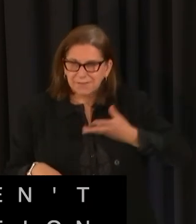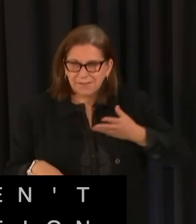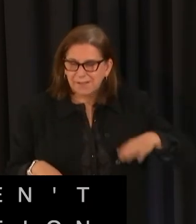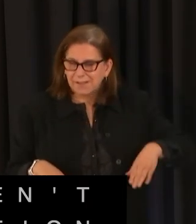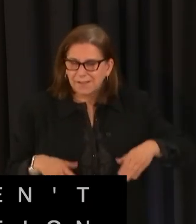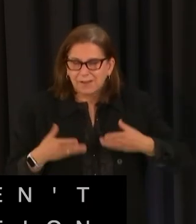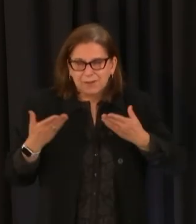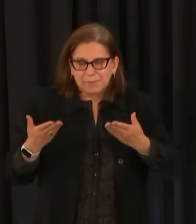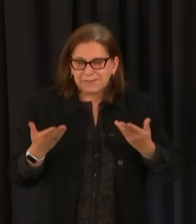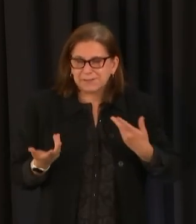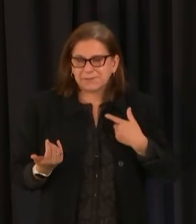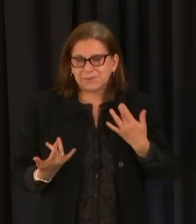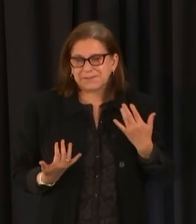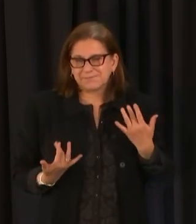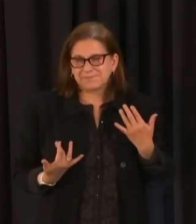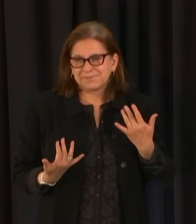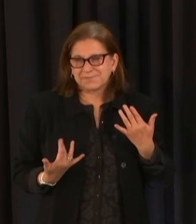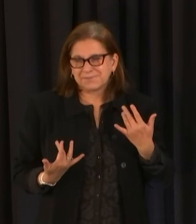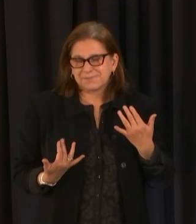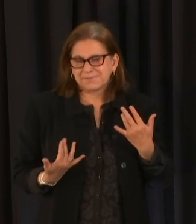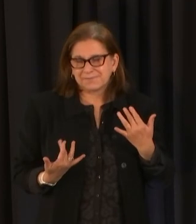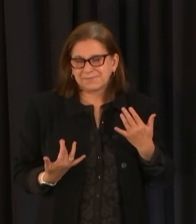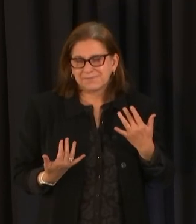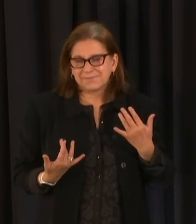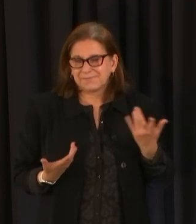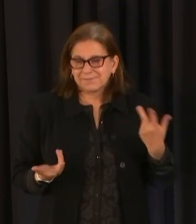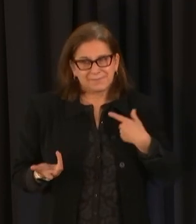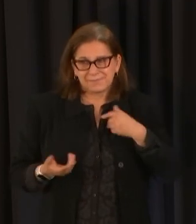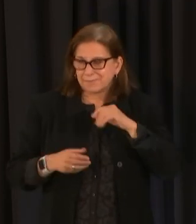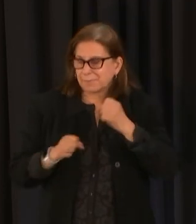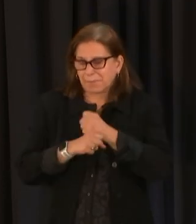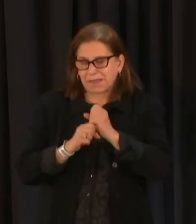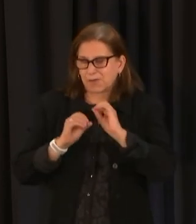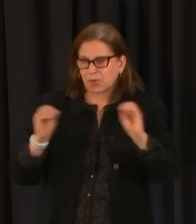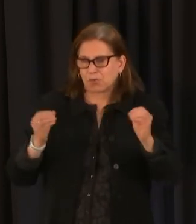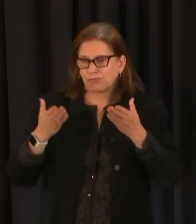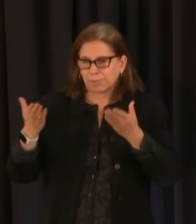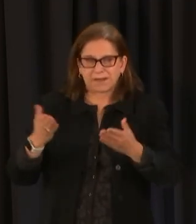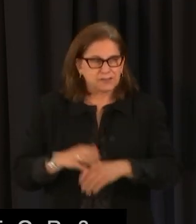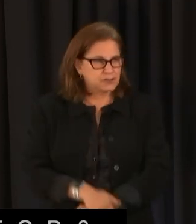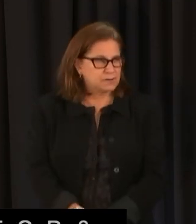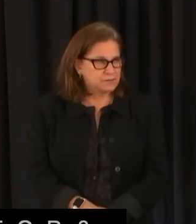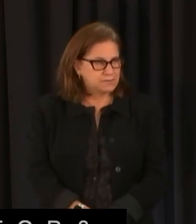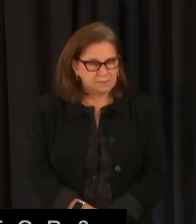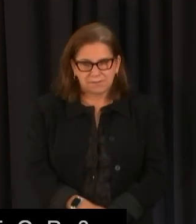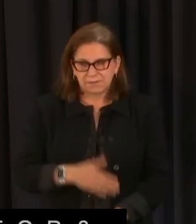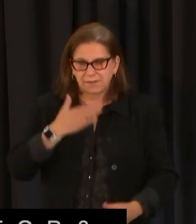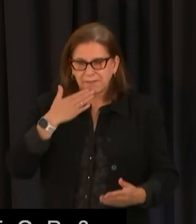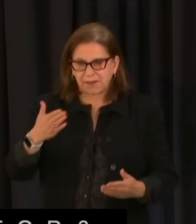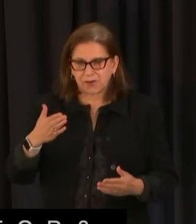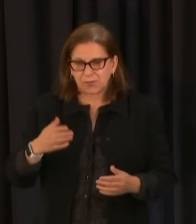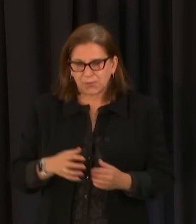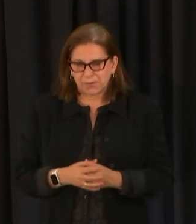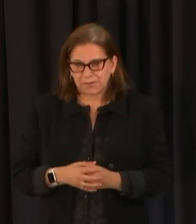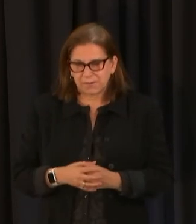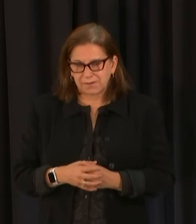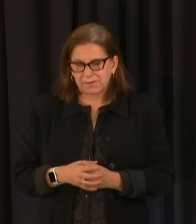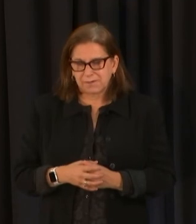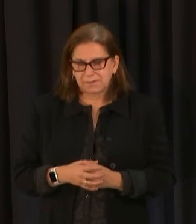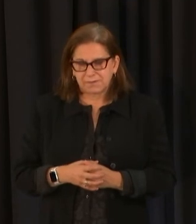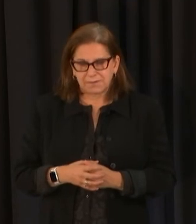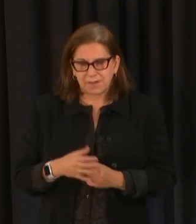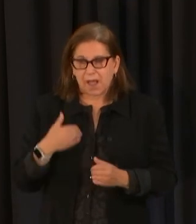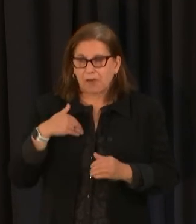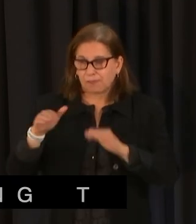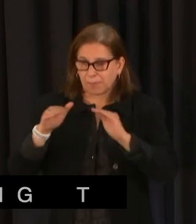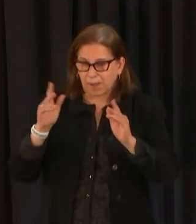Can I ask the director Yep. what she No, thinks? no, we are not making that recommendation. You will notice that everything that we produce reminds